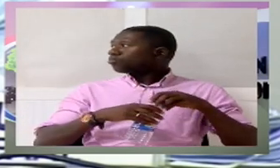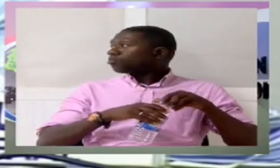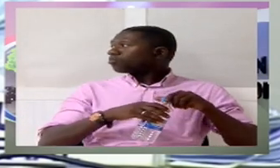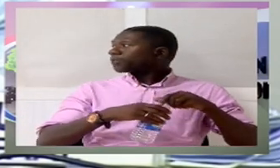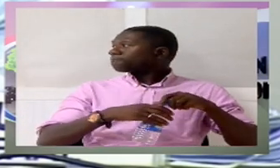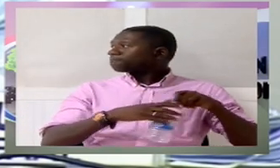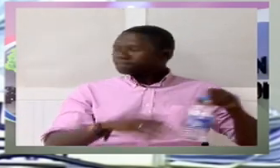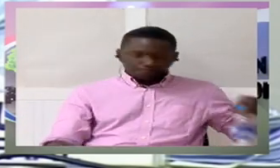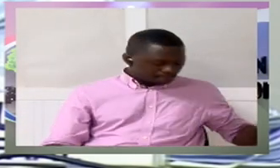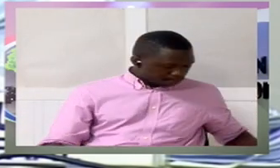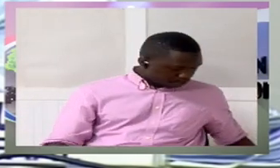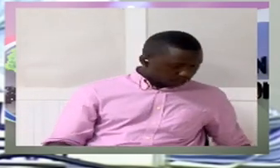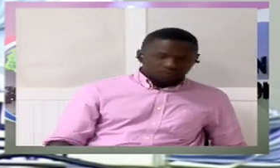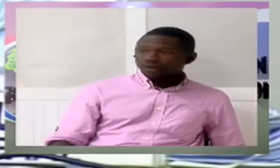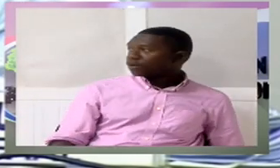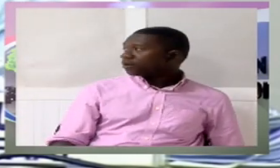Mike.